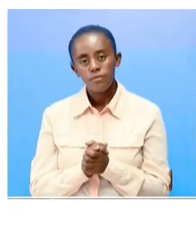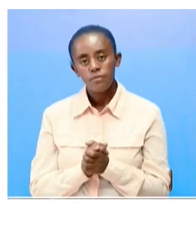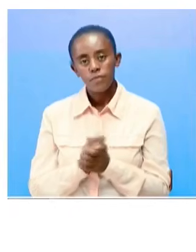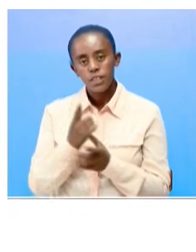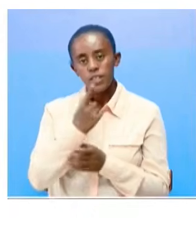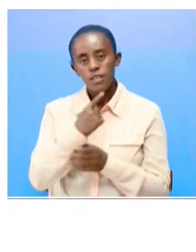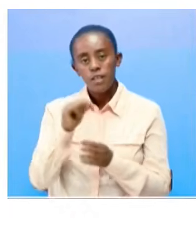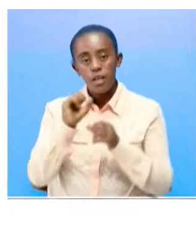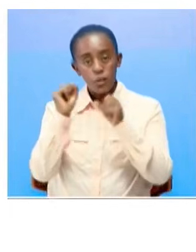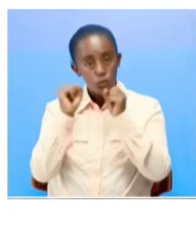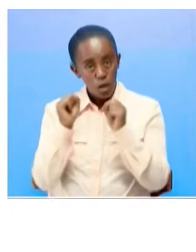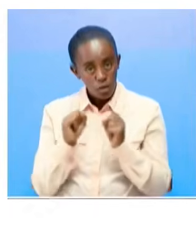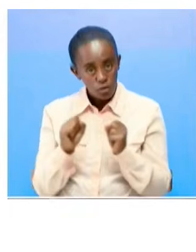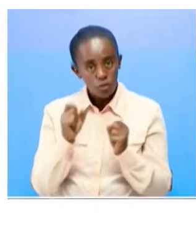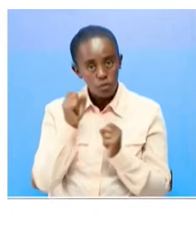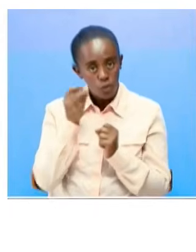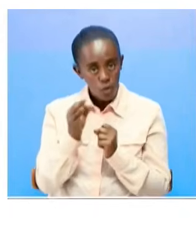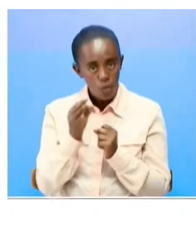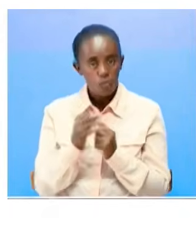of